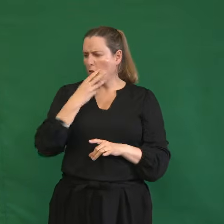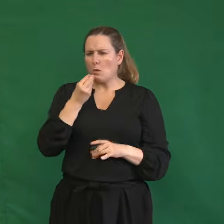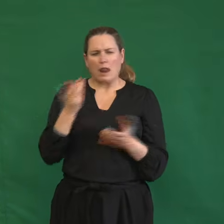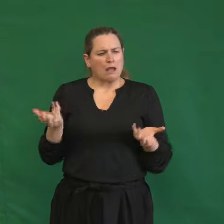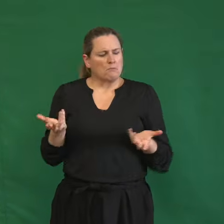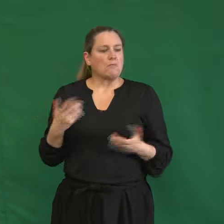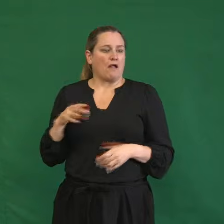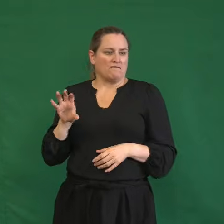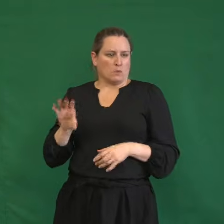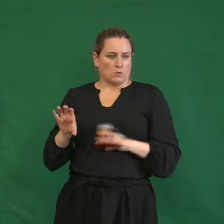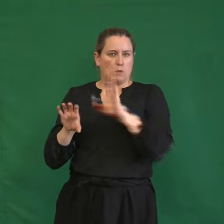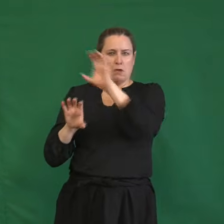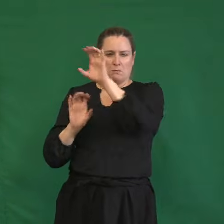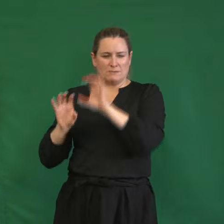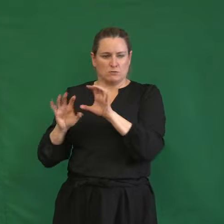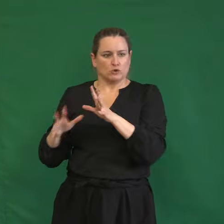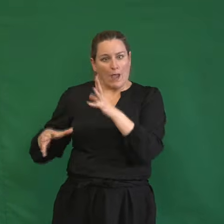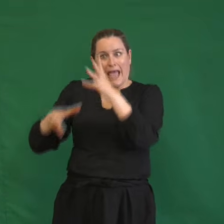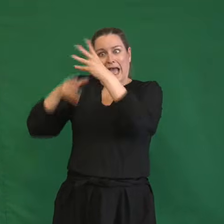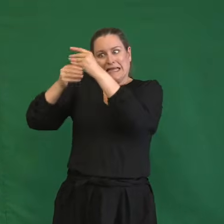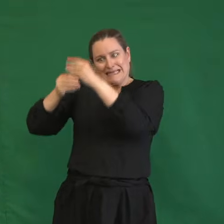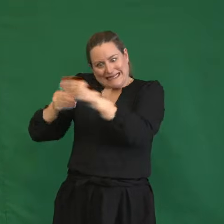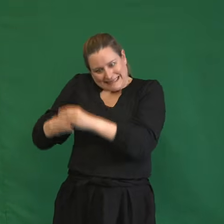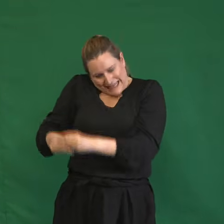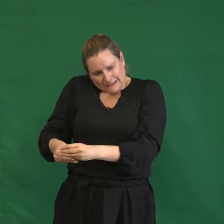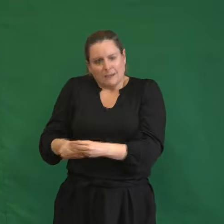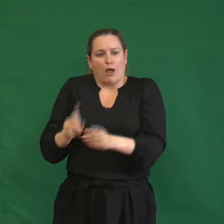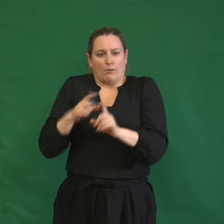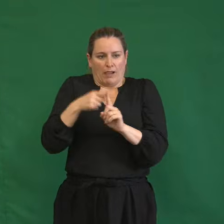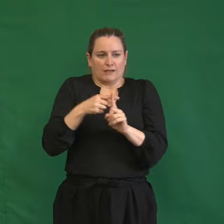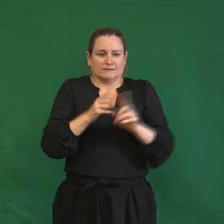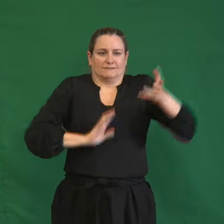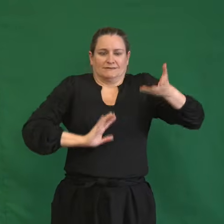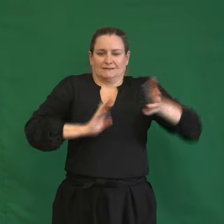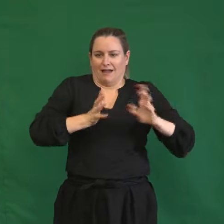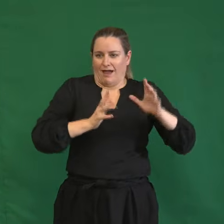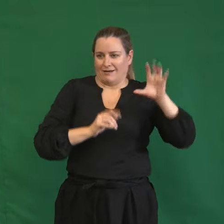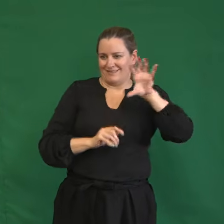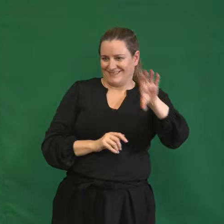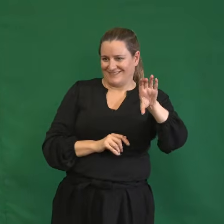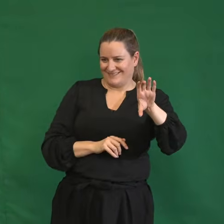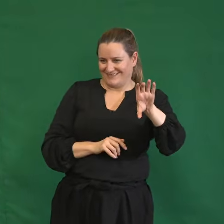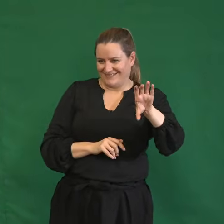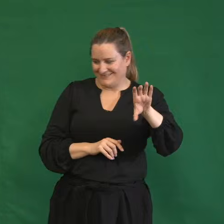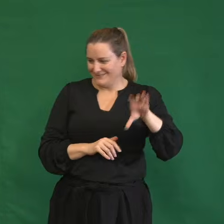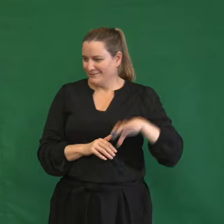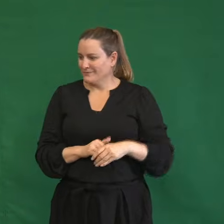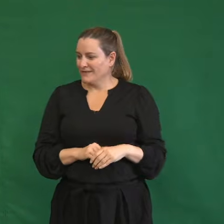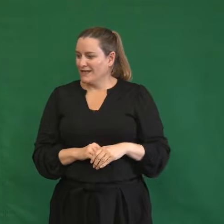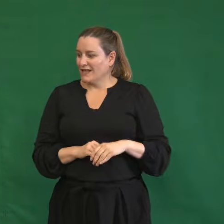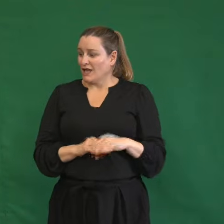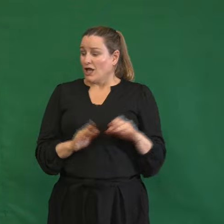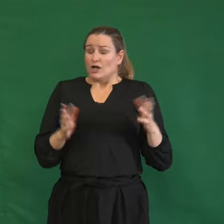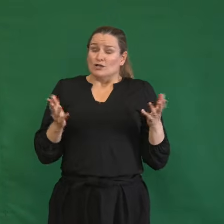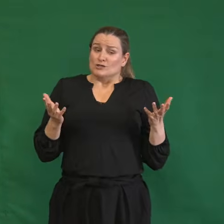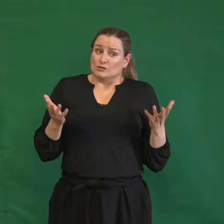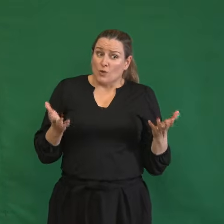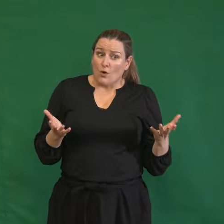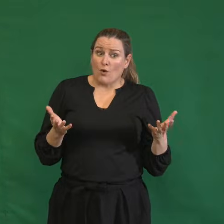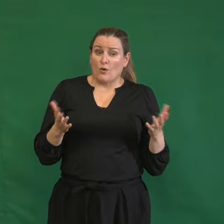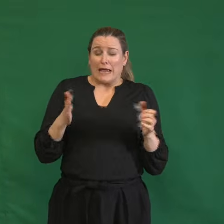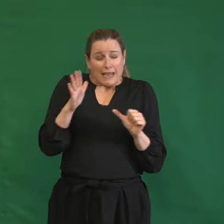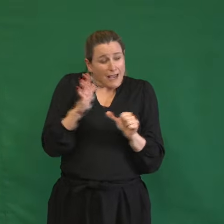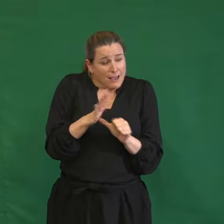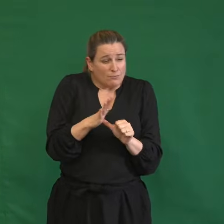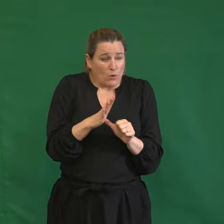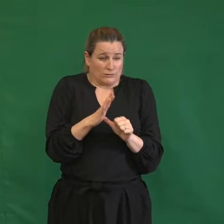that's also some of the future things that we are looking into in terms of bringing those concepts together. But the key thing here is the aspect, and I think